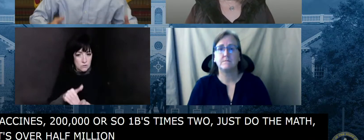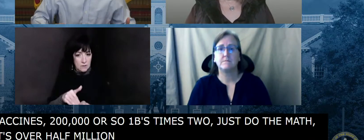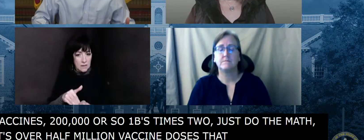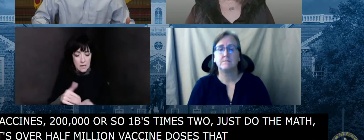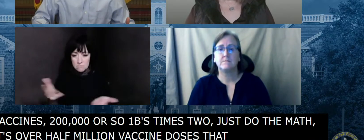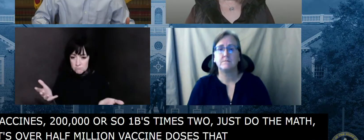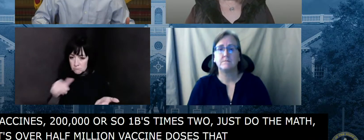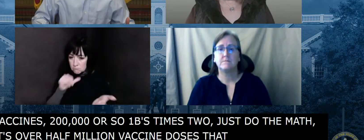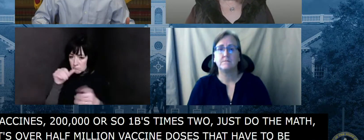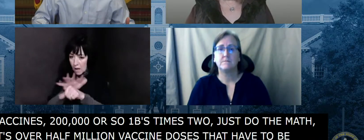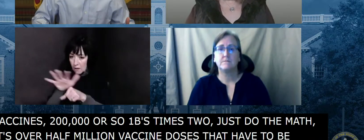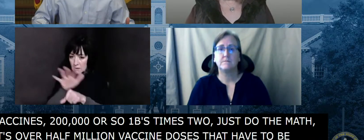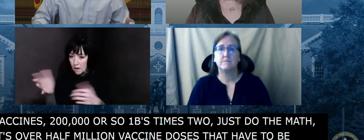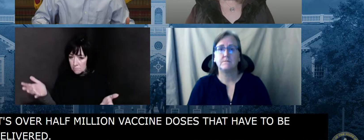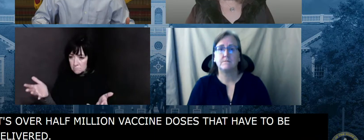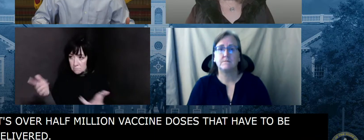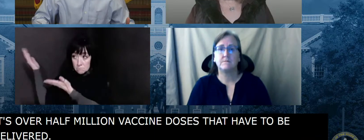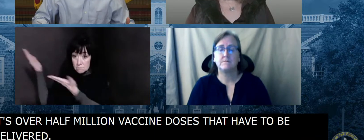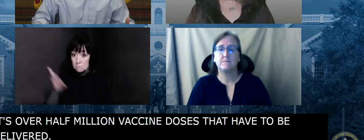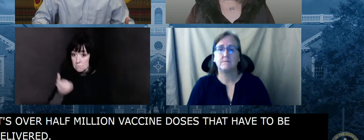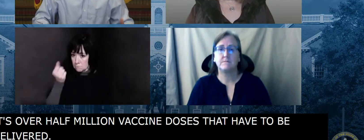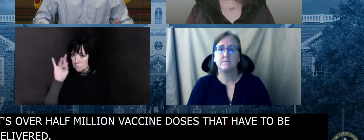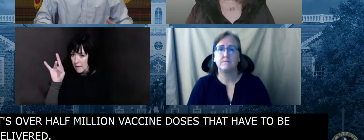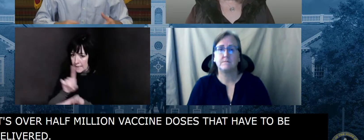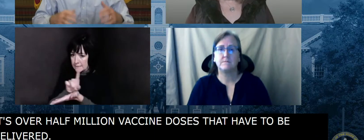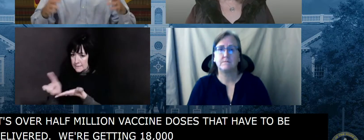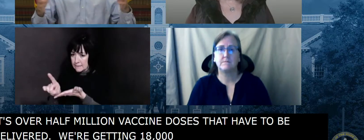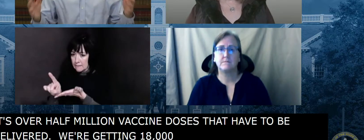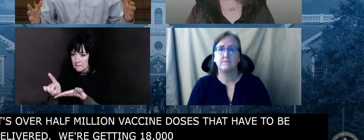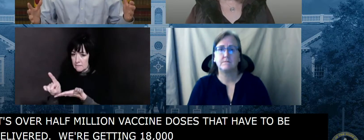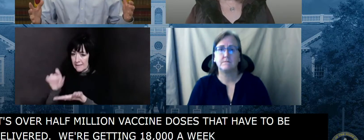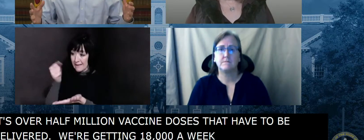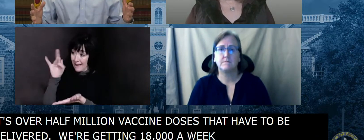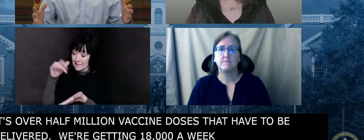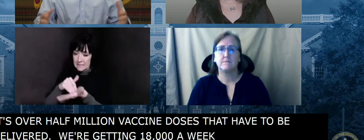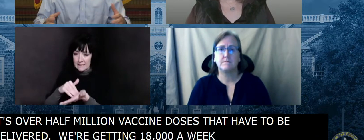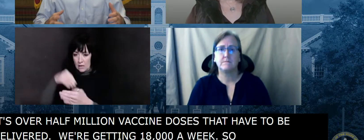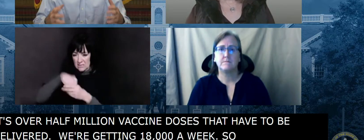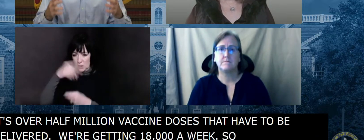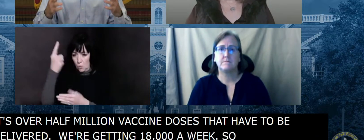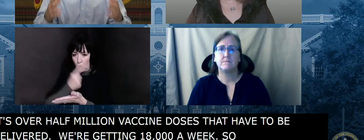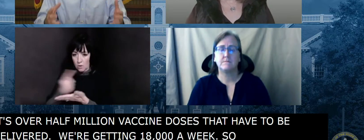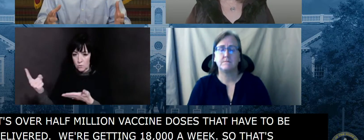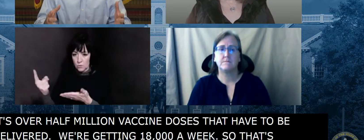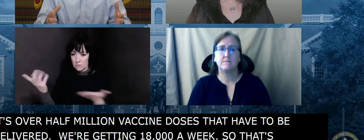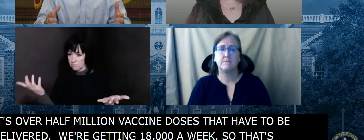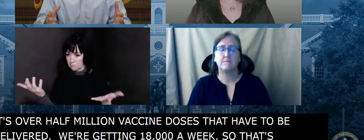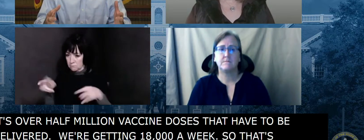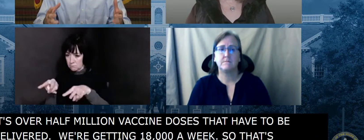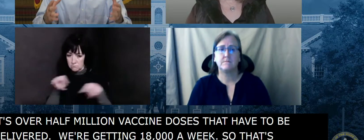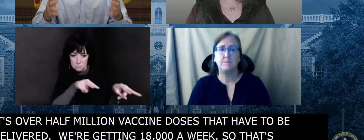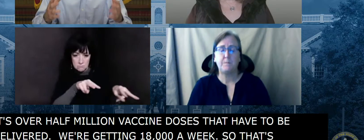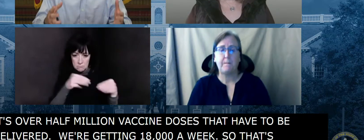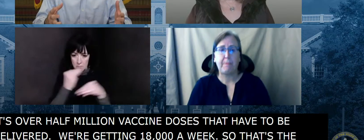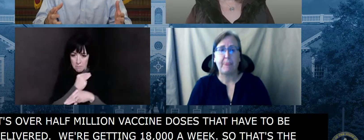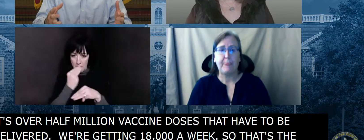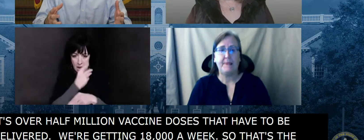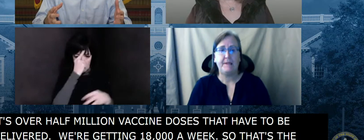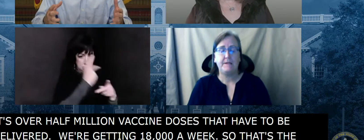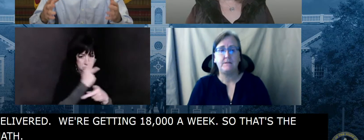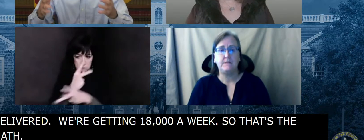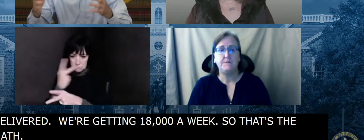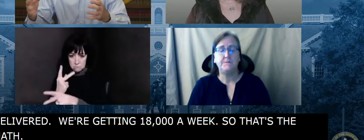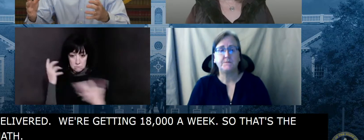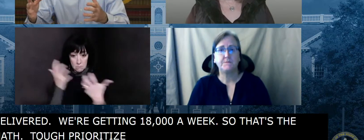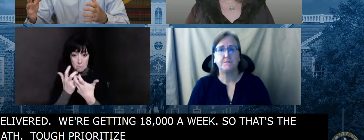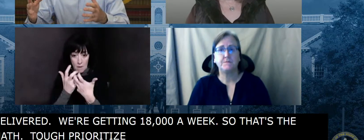We're getting 18,000 a week. So that's the math. You have to prioritize. We're following the